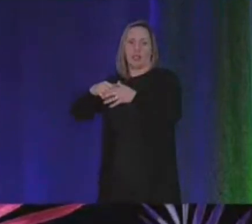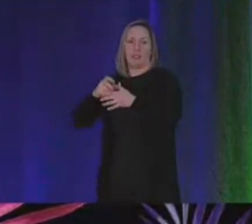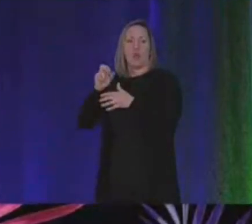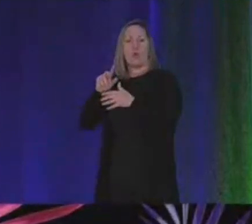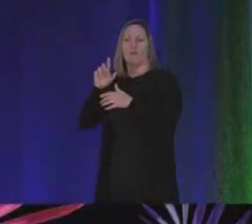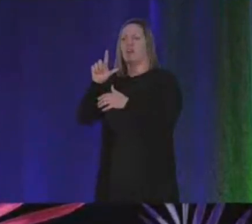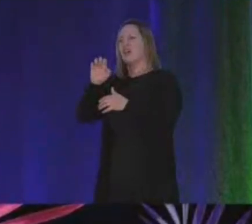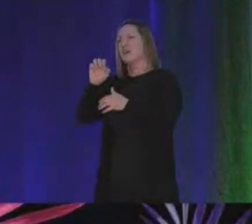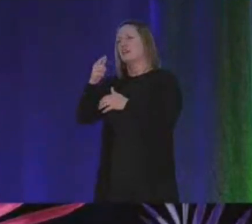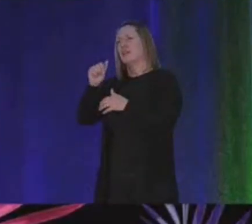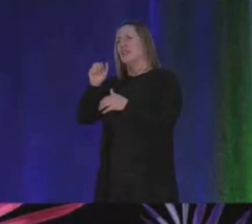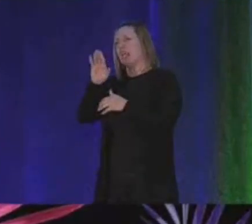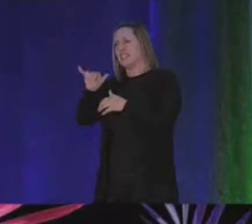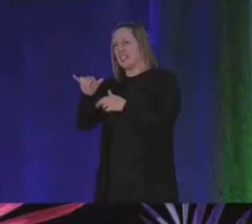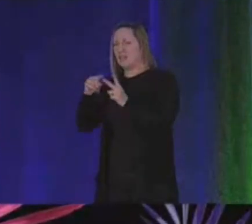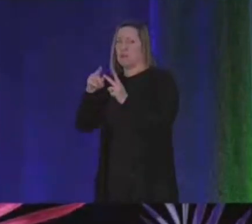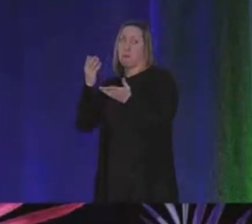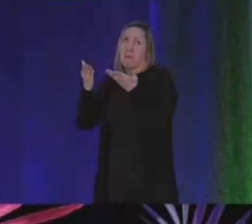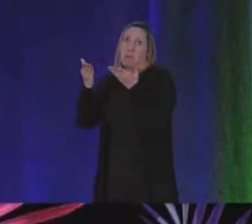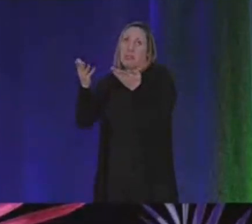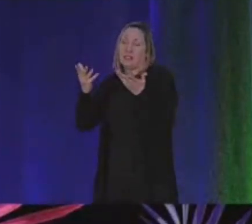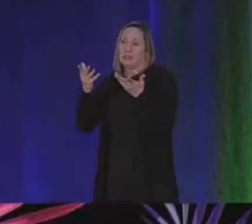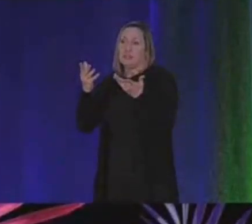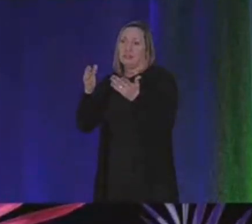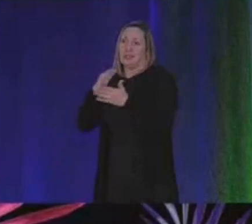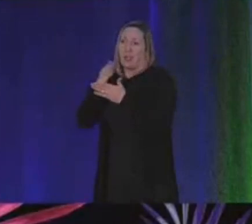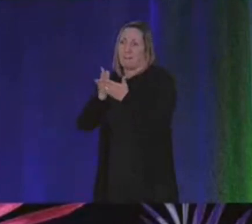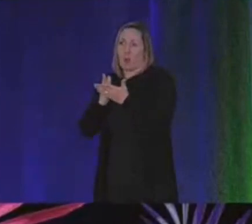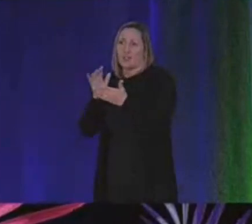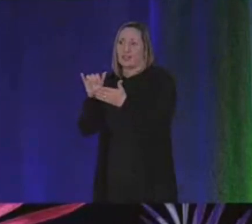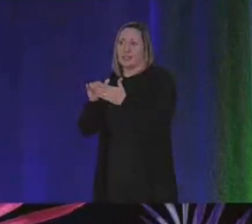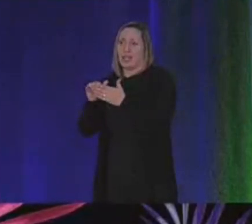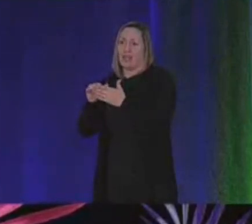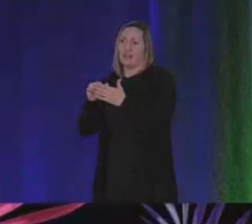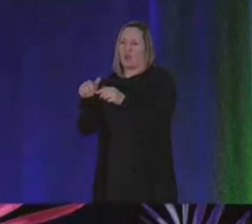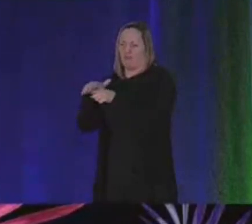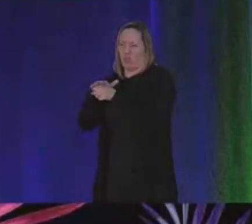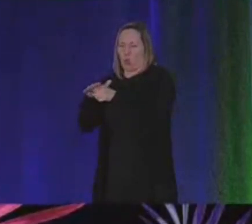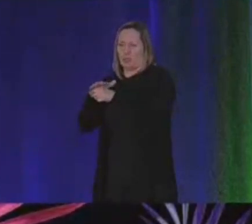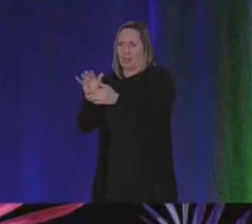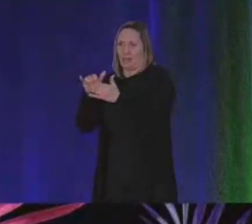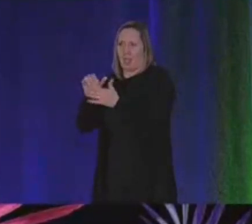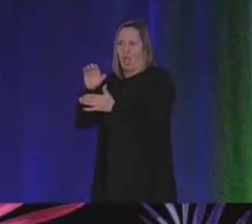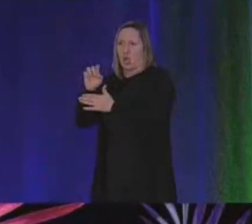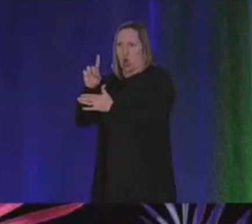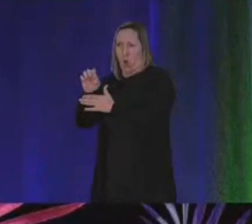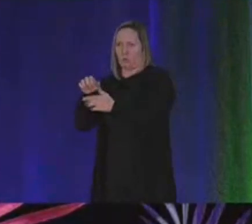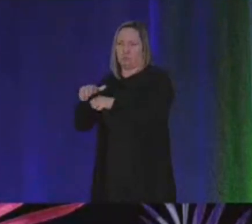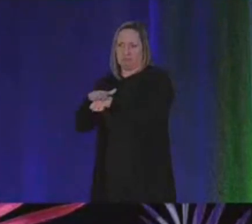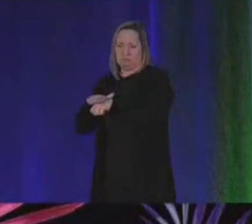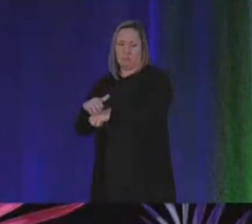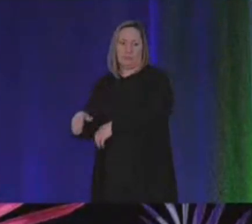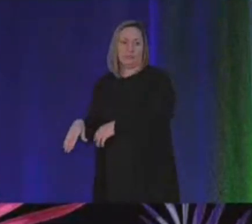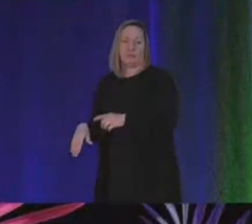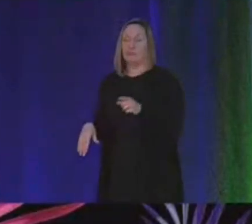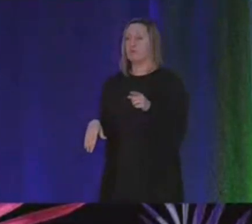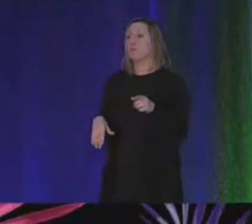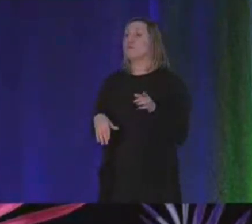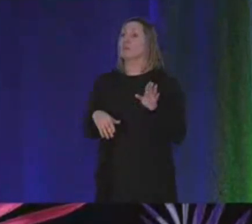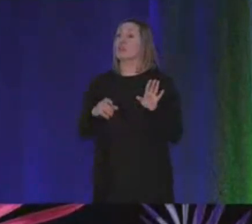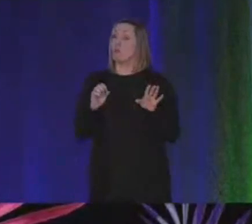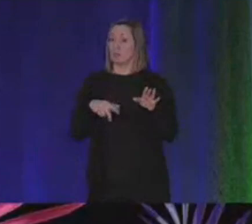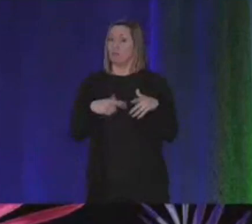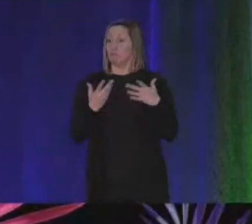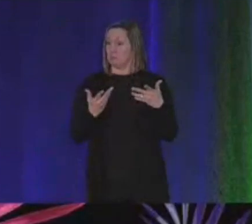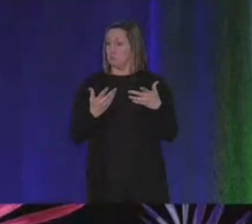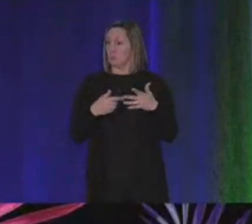legacy components, or maybe it's the components that define locally within just that code base. Cool. So is